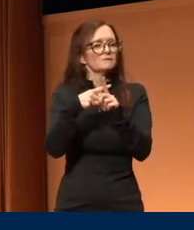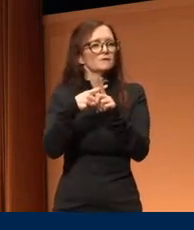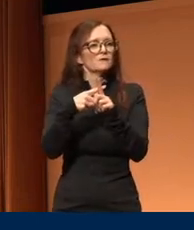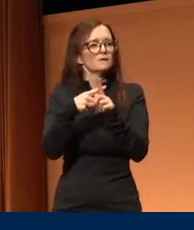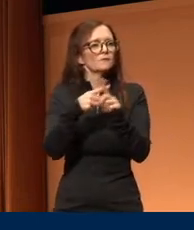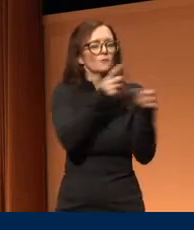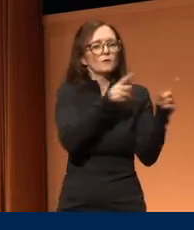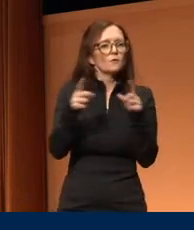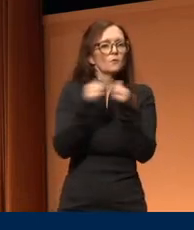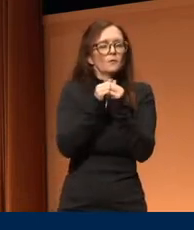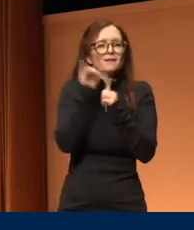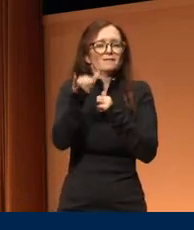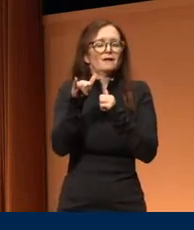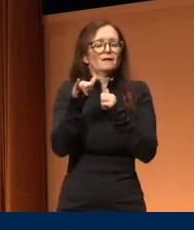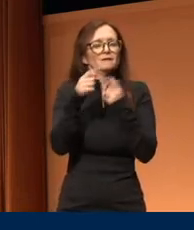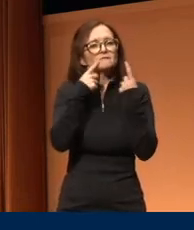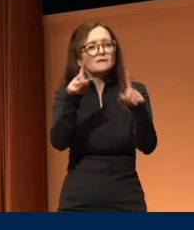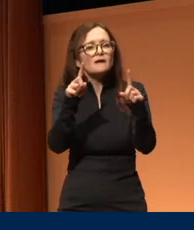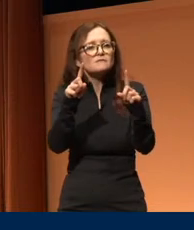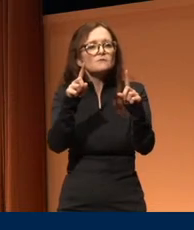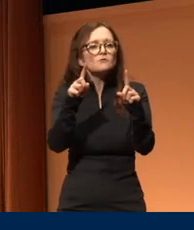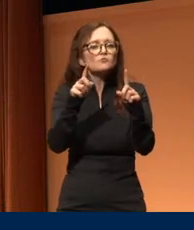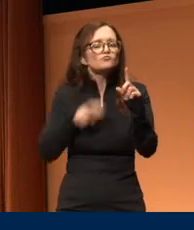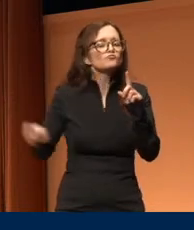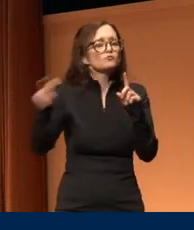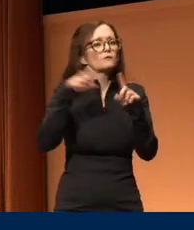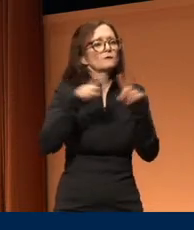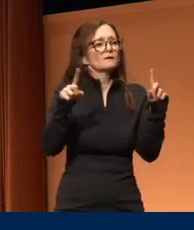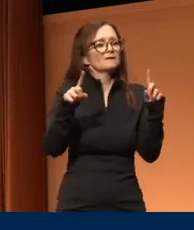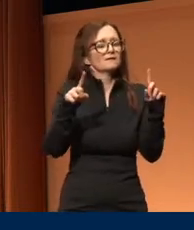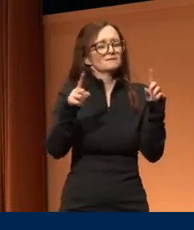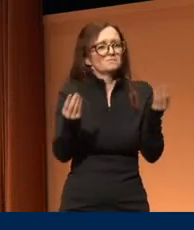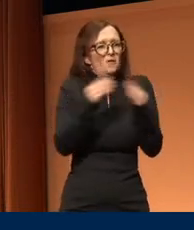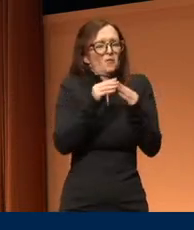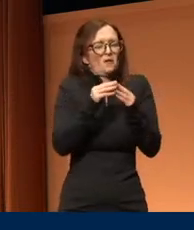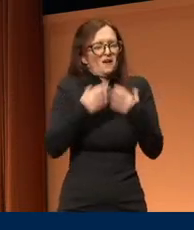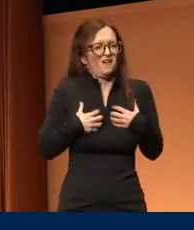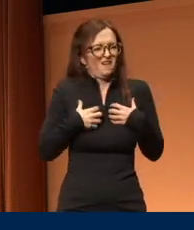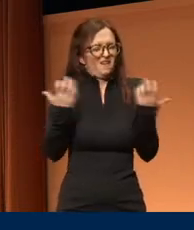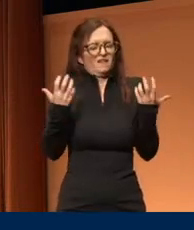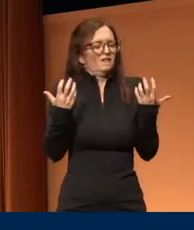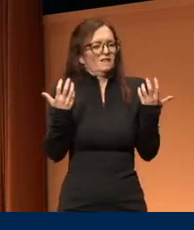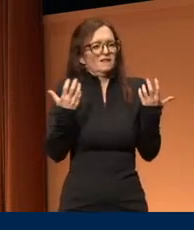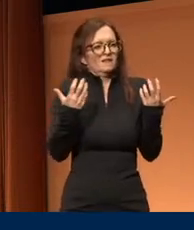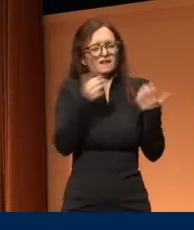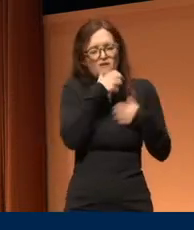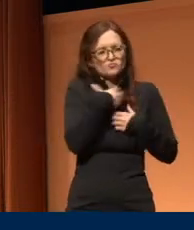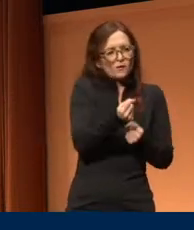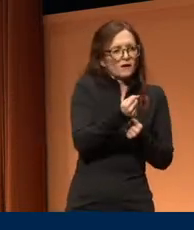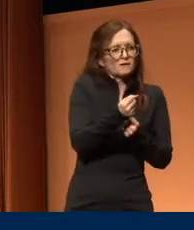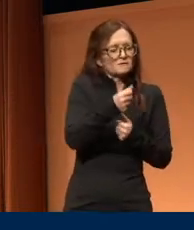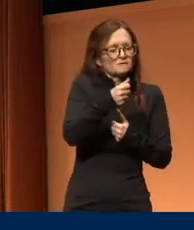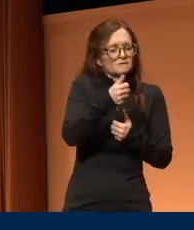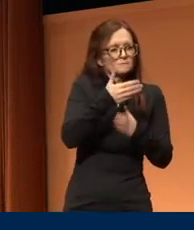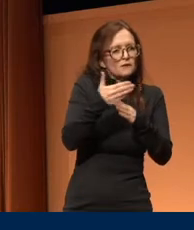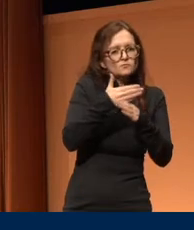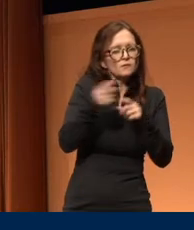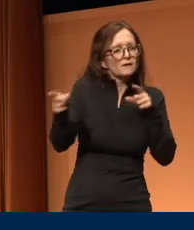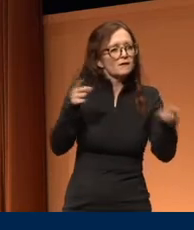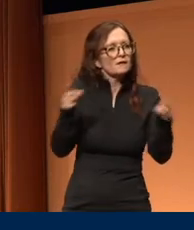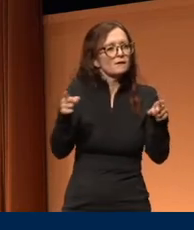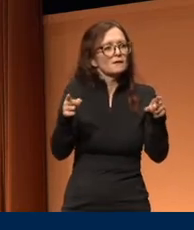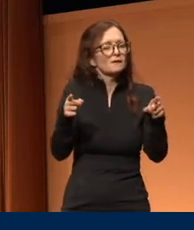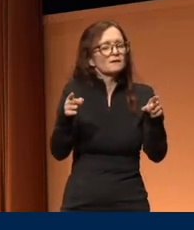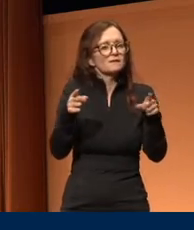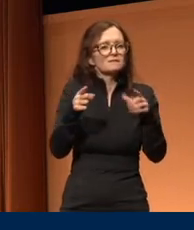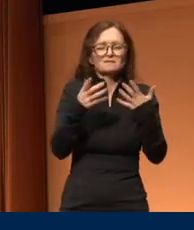go on in successful juries, since it is marred by so much anger, bad faith, and distrust between the jurors. Extreme